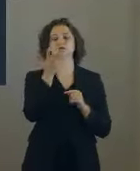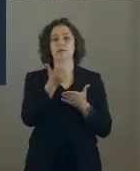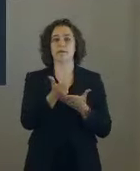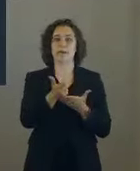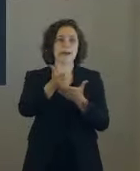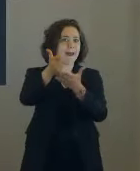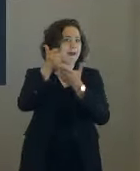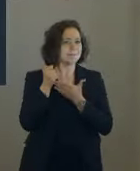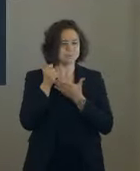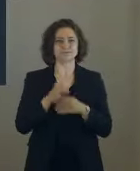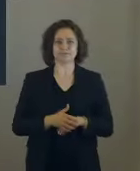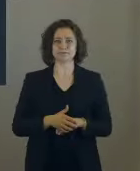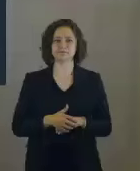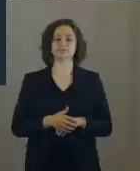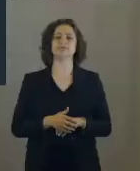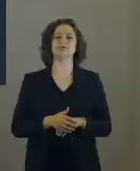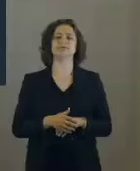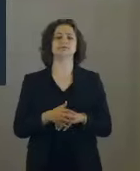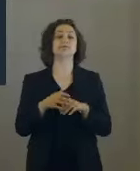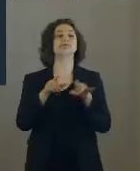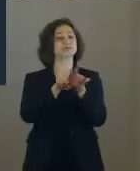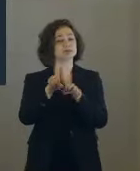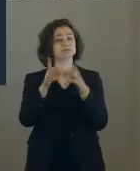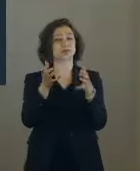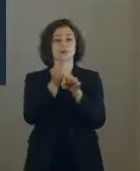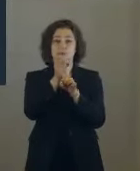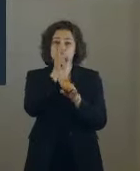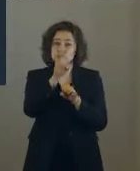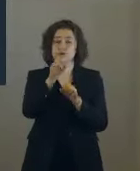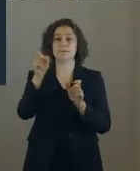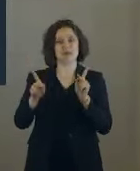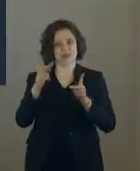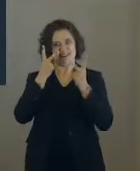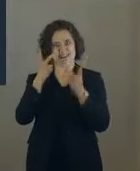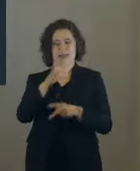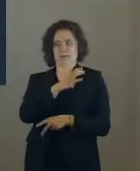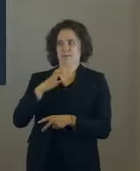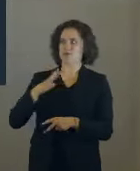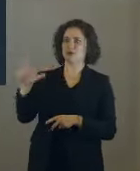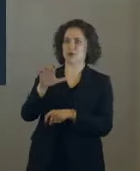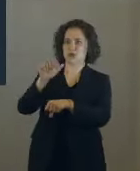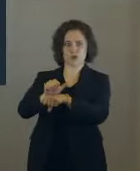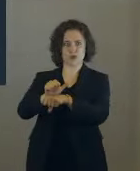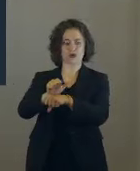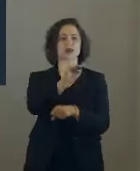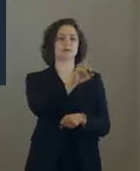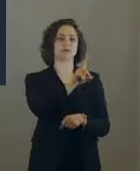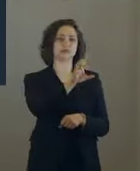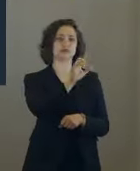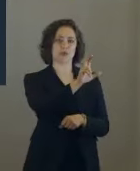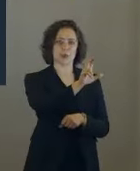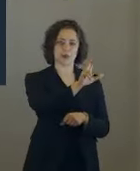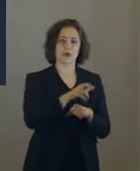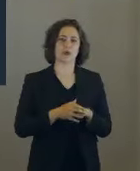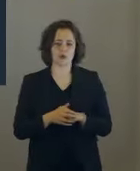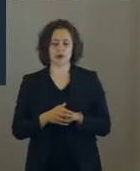before. We also want to make sure that people are able to see the work that the commission does and that the Michigan Department of Civil Rights does. And